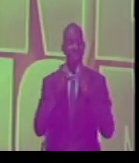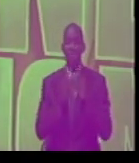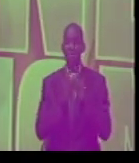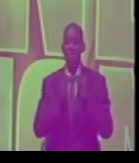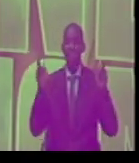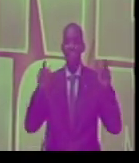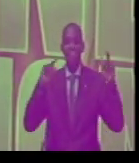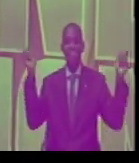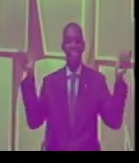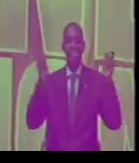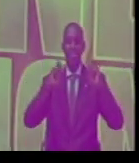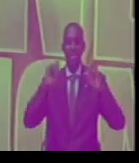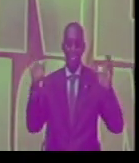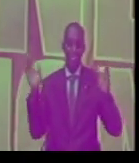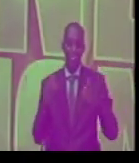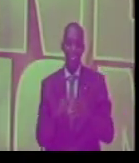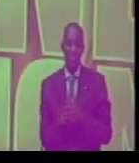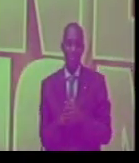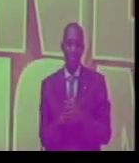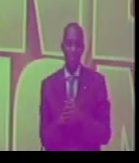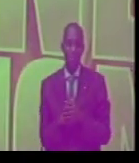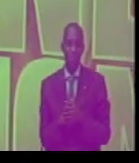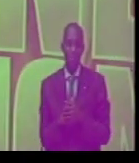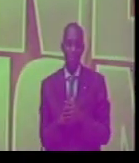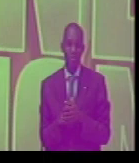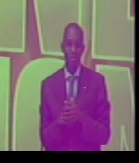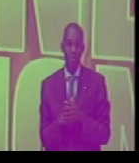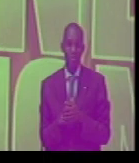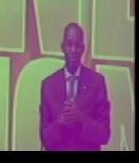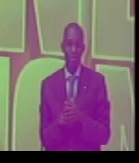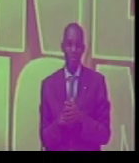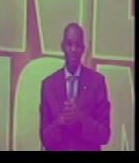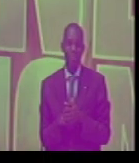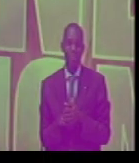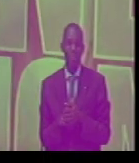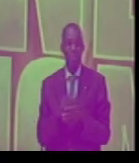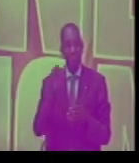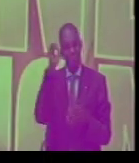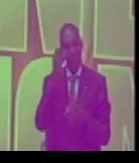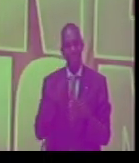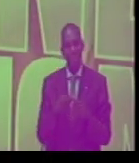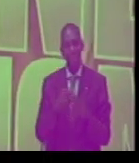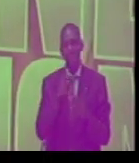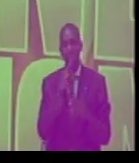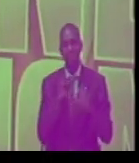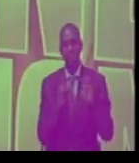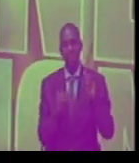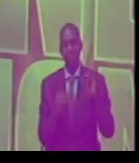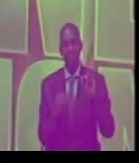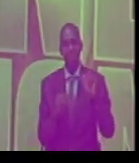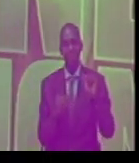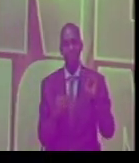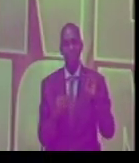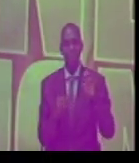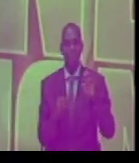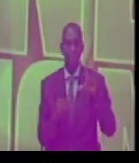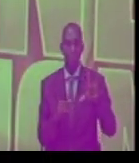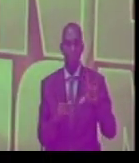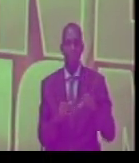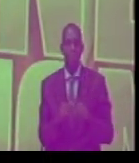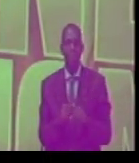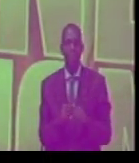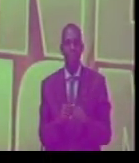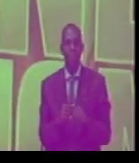That hallelujah is too weak for my Jesus. Church, I say, praise ye the Lord. Hallelujah. My name is Emmanuel